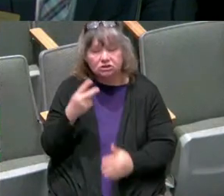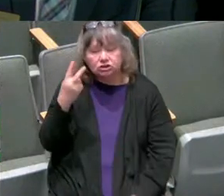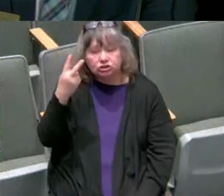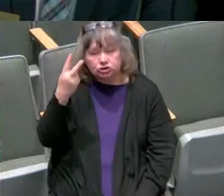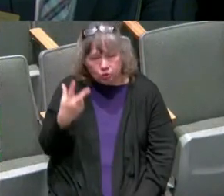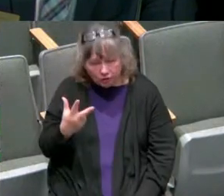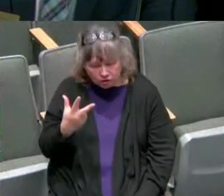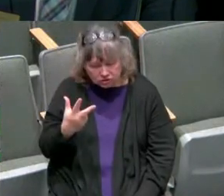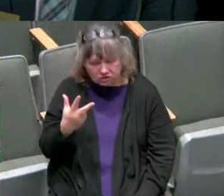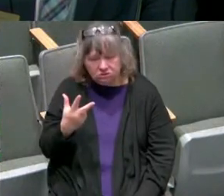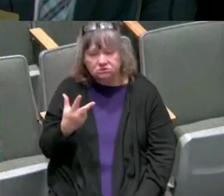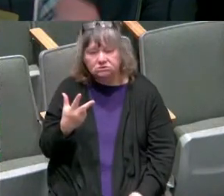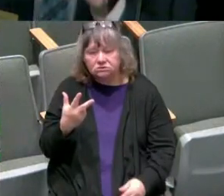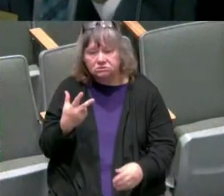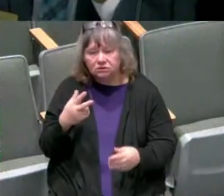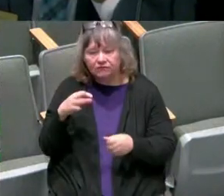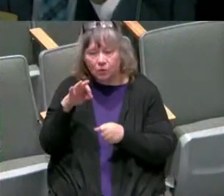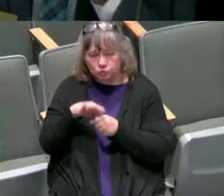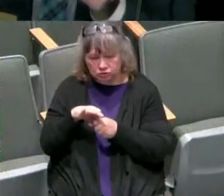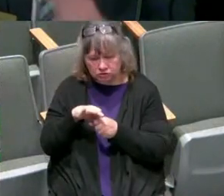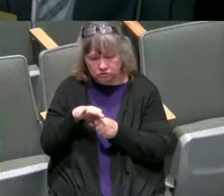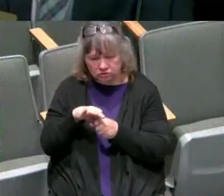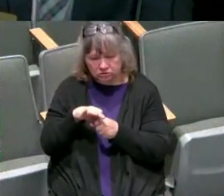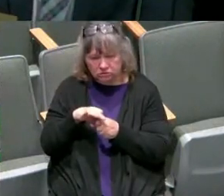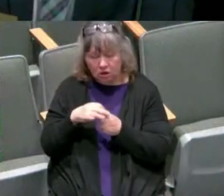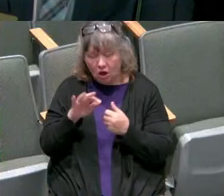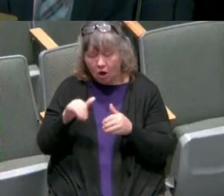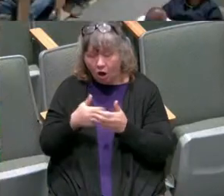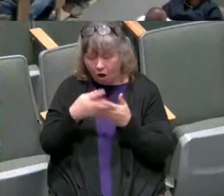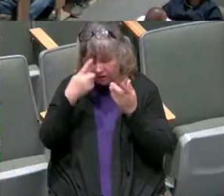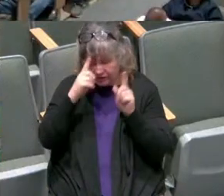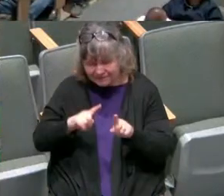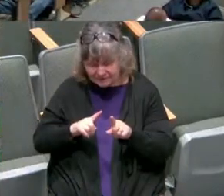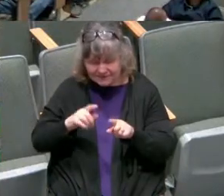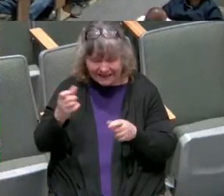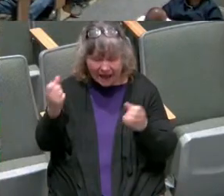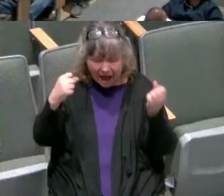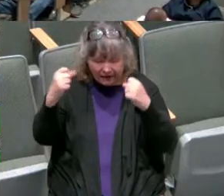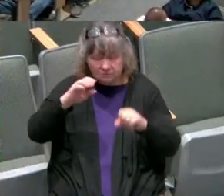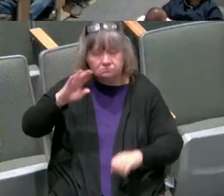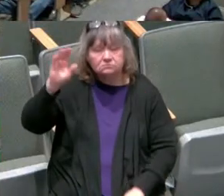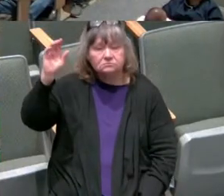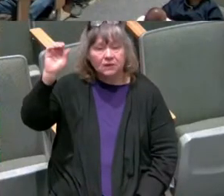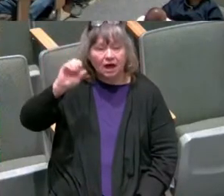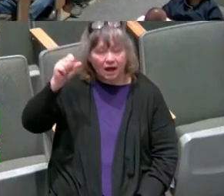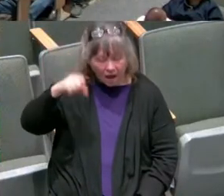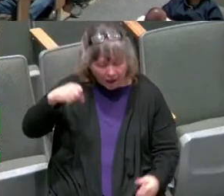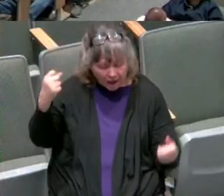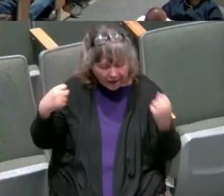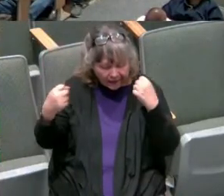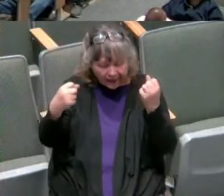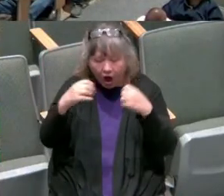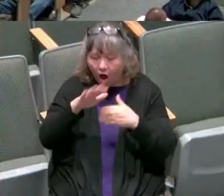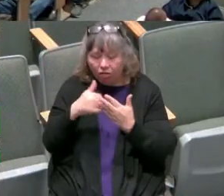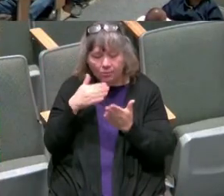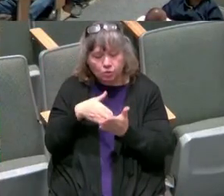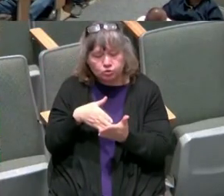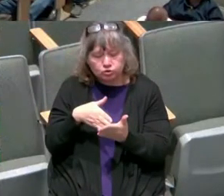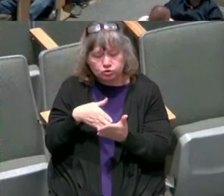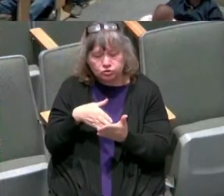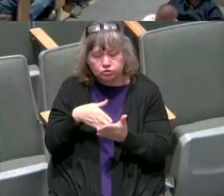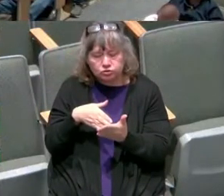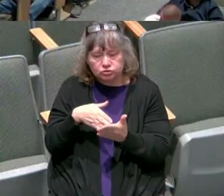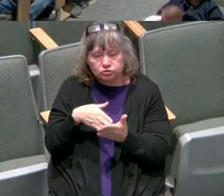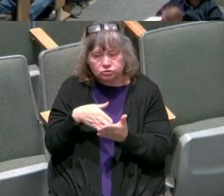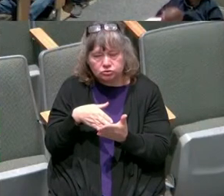two-thirds majority all in favor please say aye all opposed